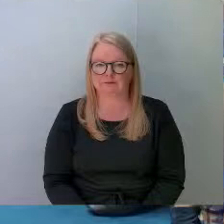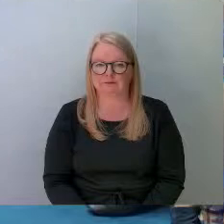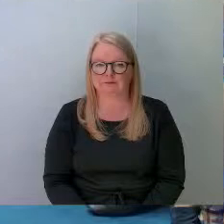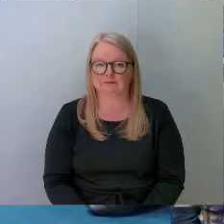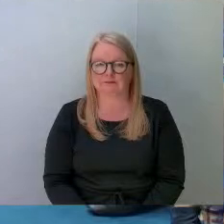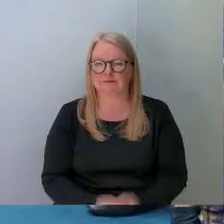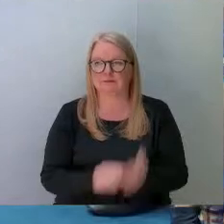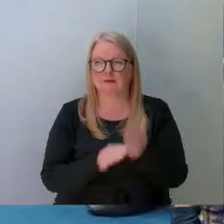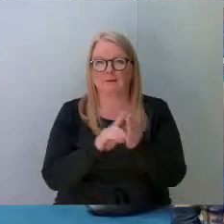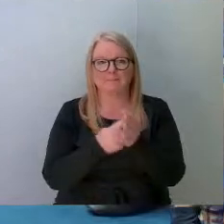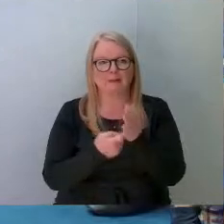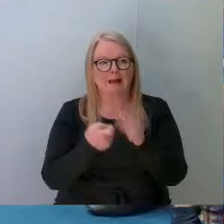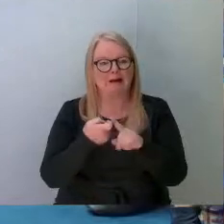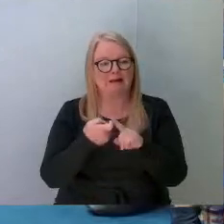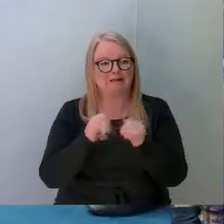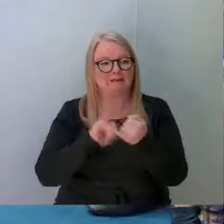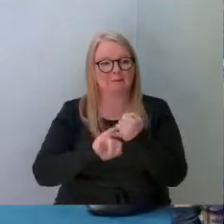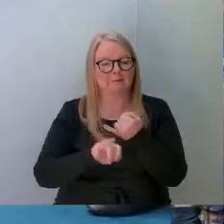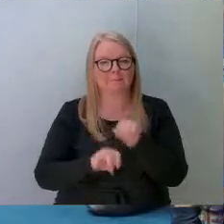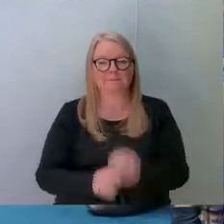Mark Sims.